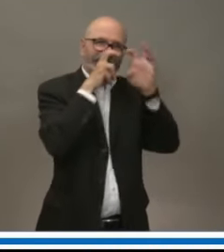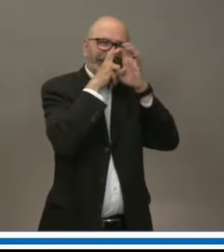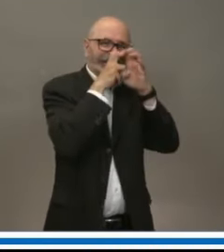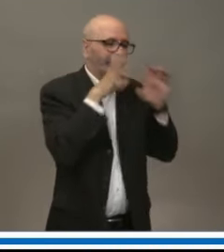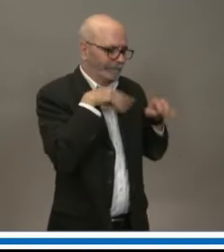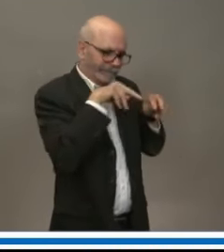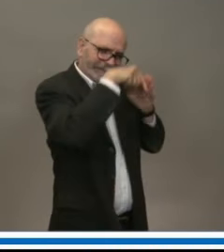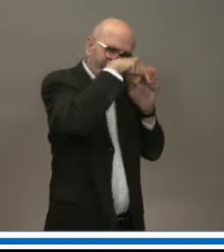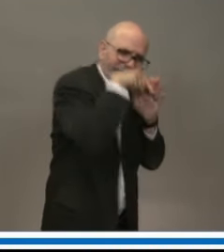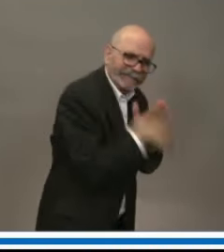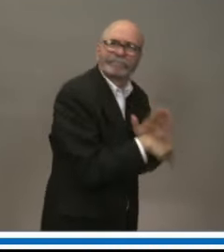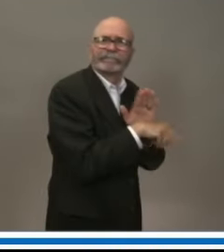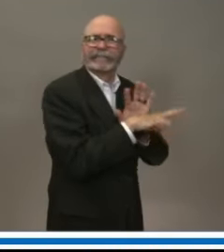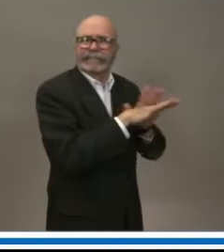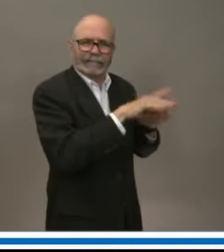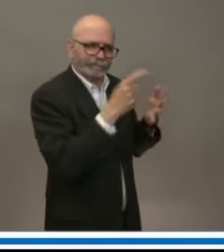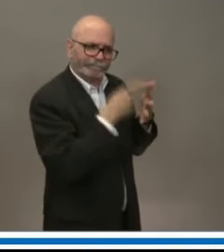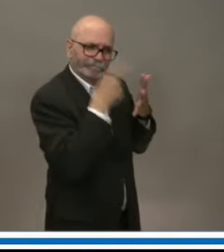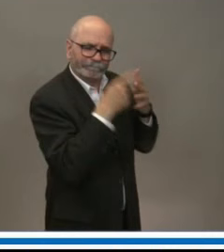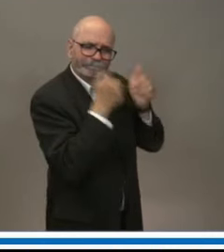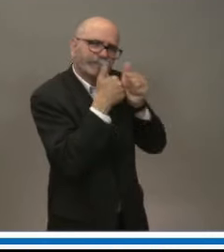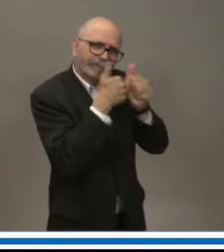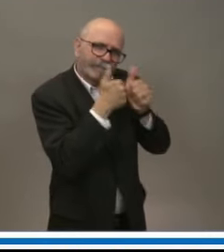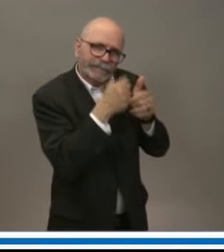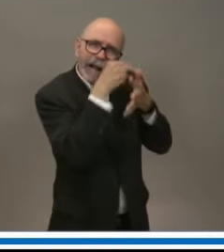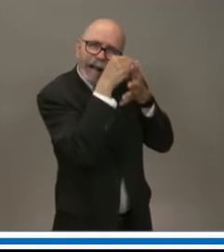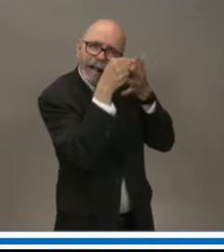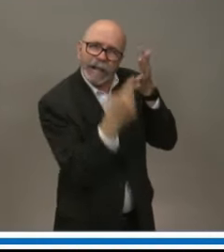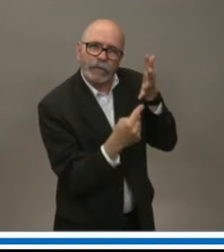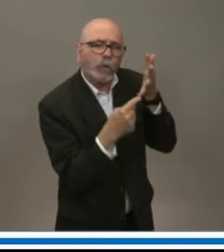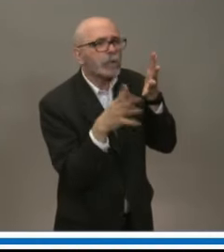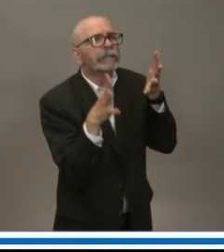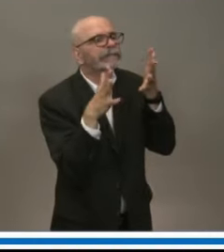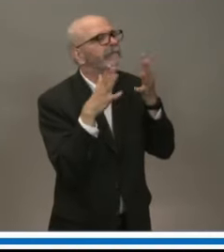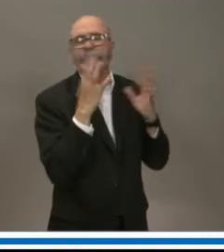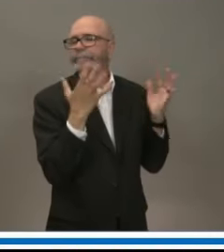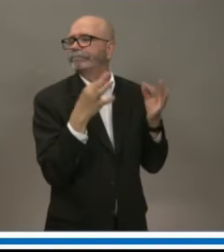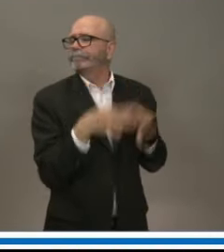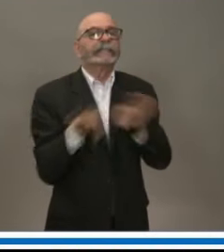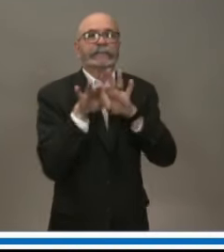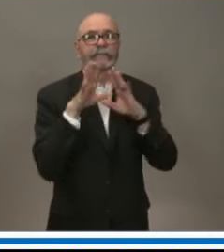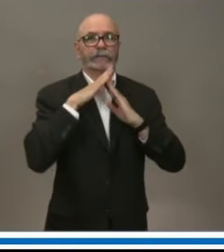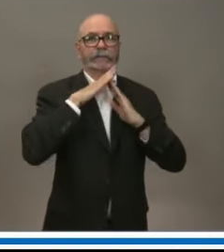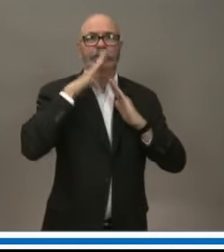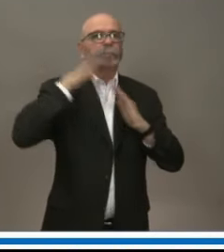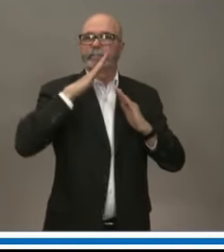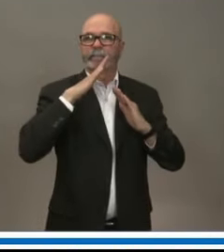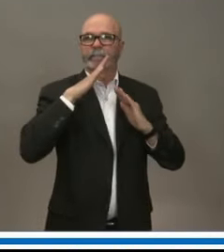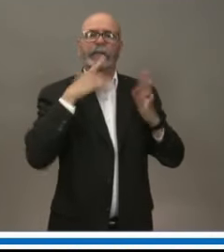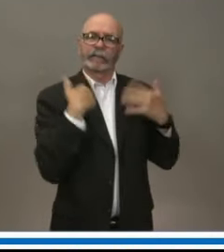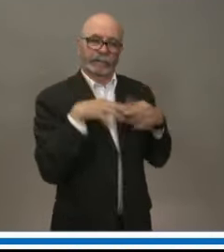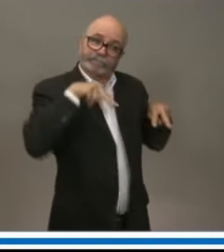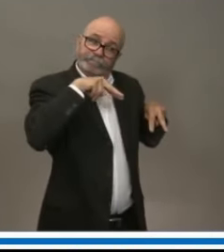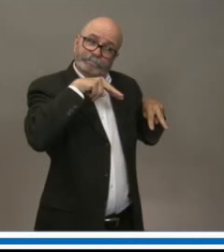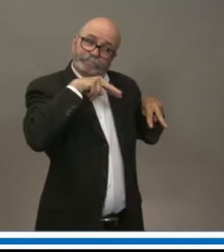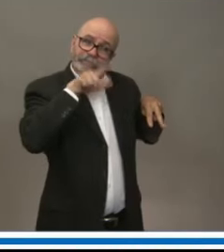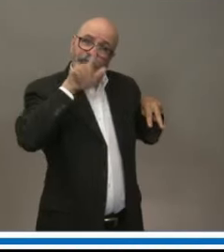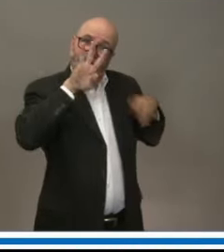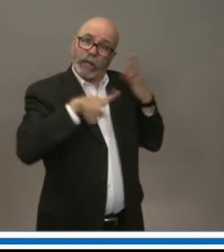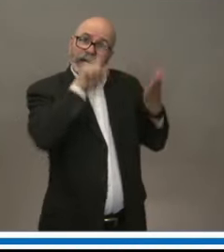steps from the health system approach is a priority for us in Nova Scotia. It's a key part